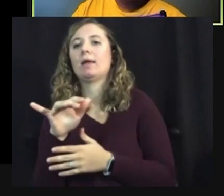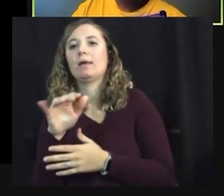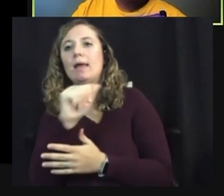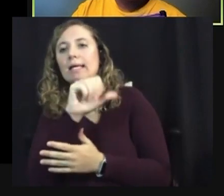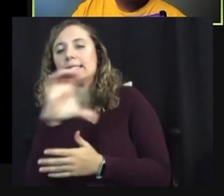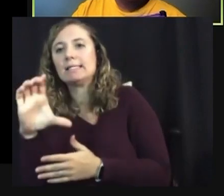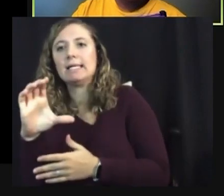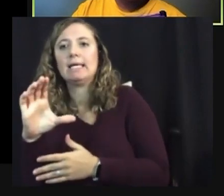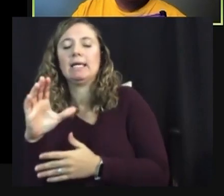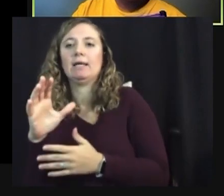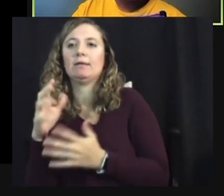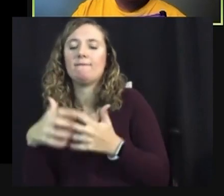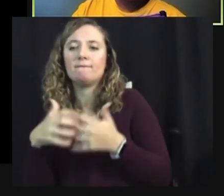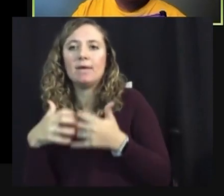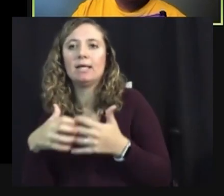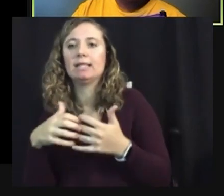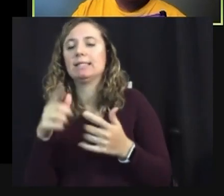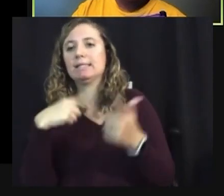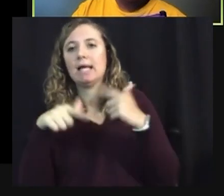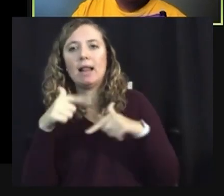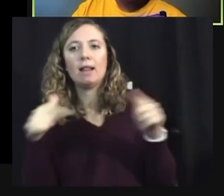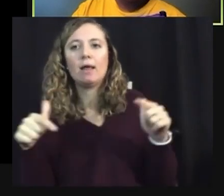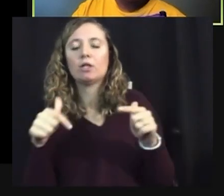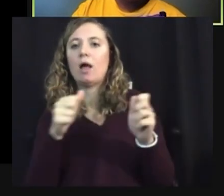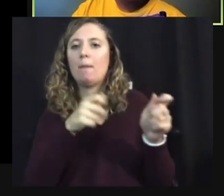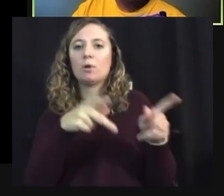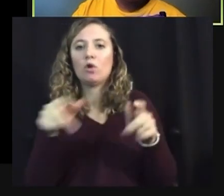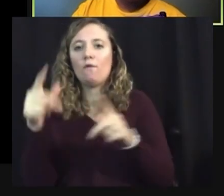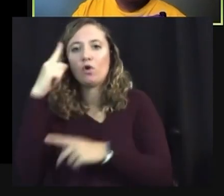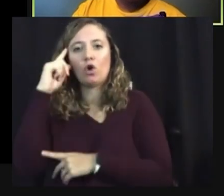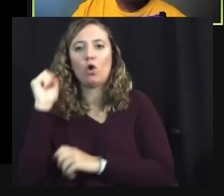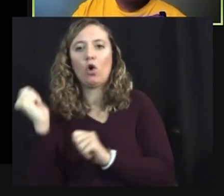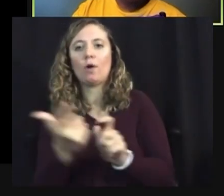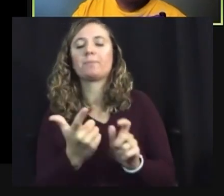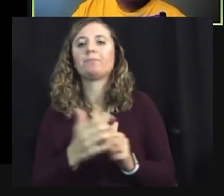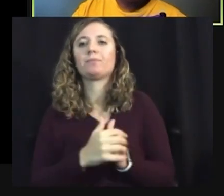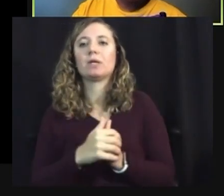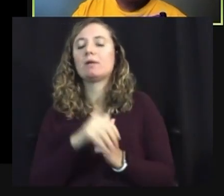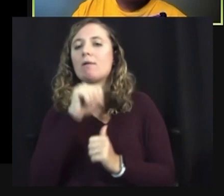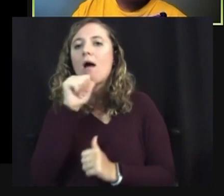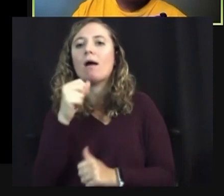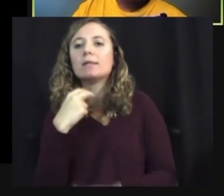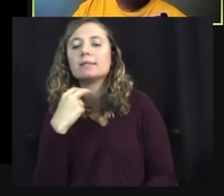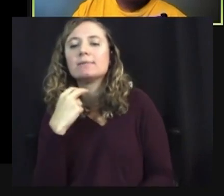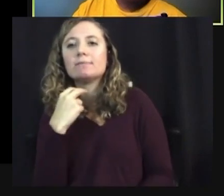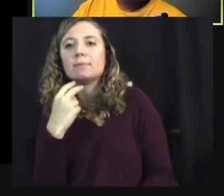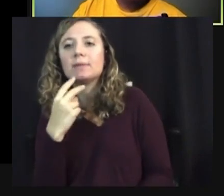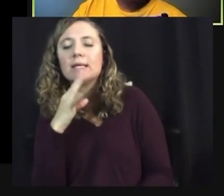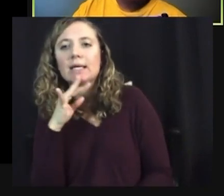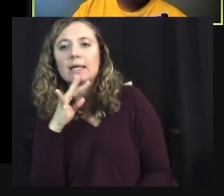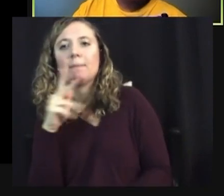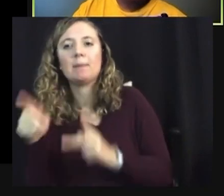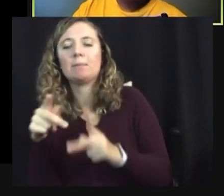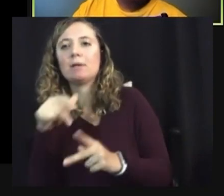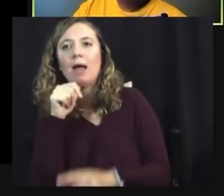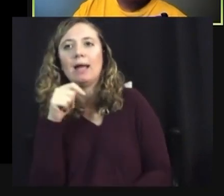and anything else. Non-speaking people don't need us to say anything for them at all. They